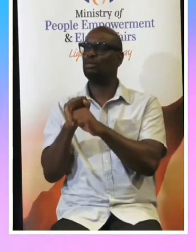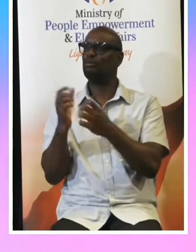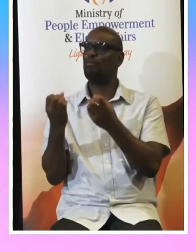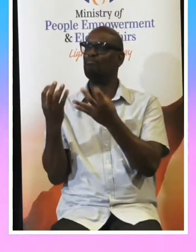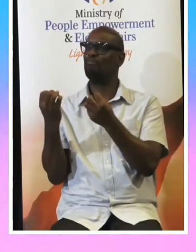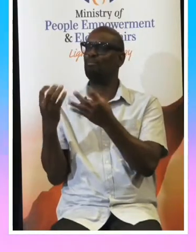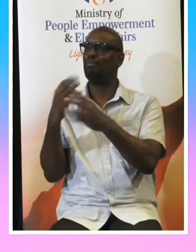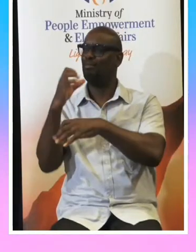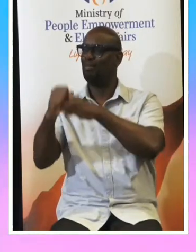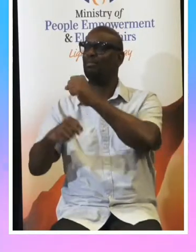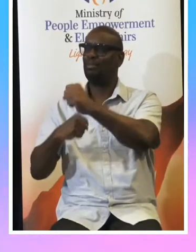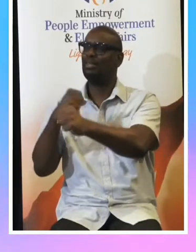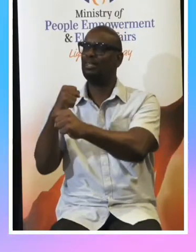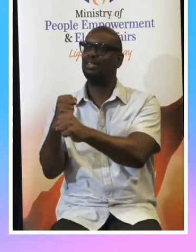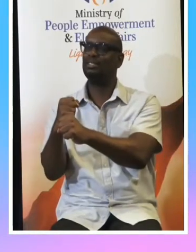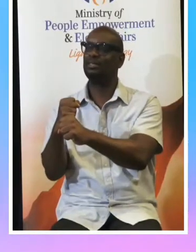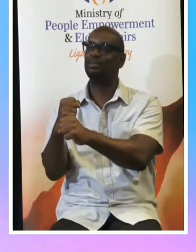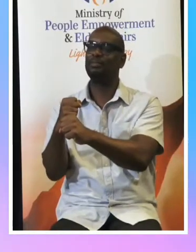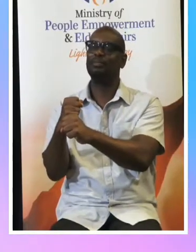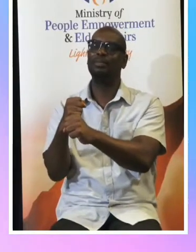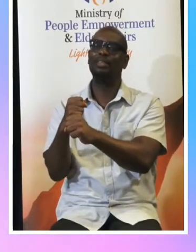many years.